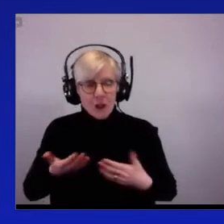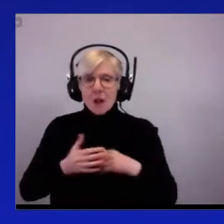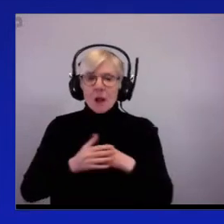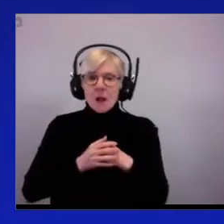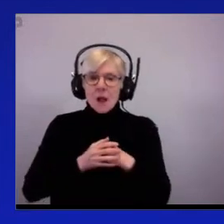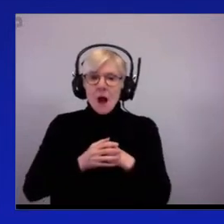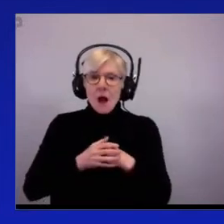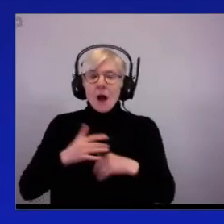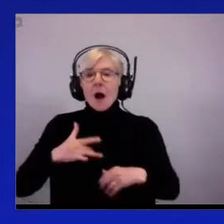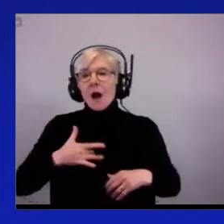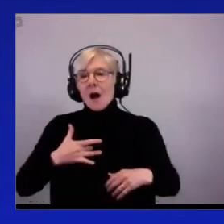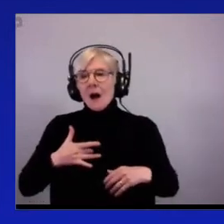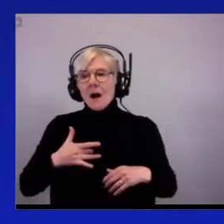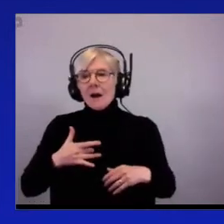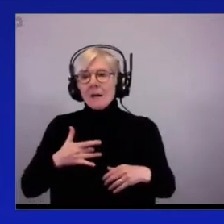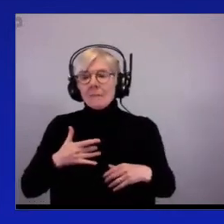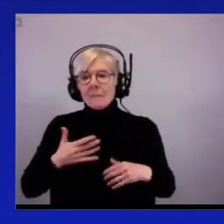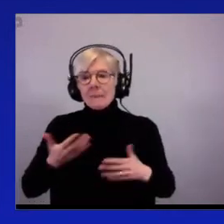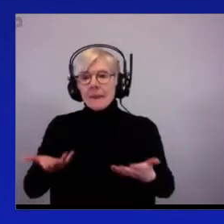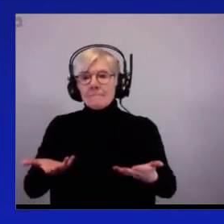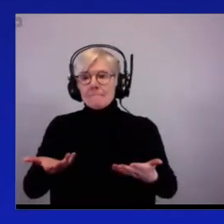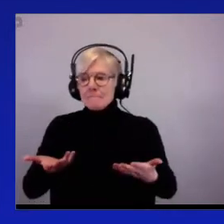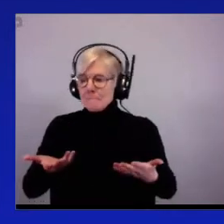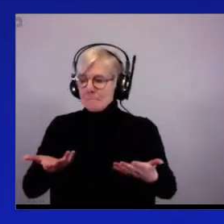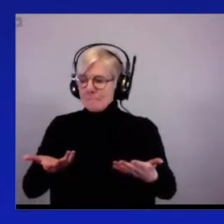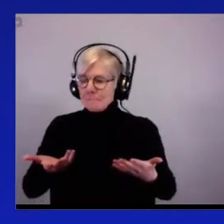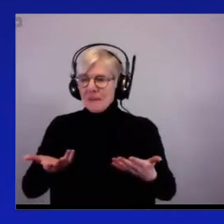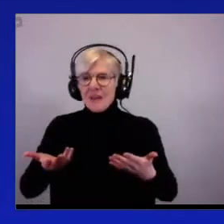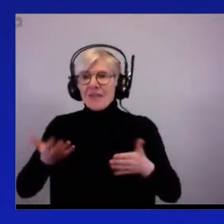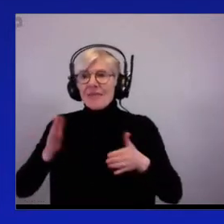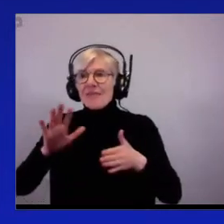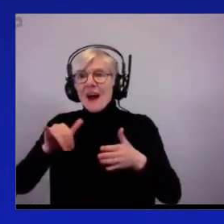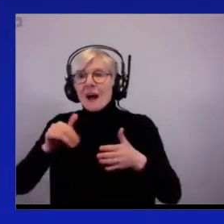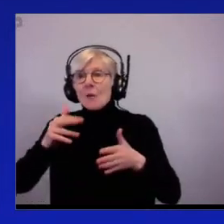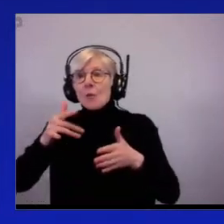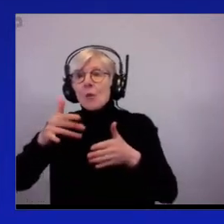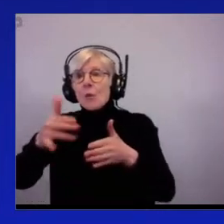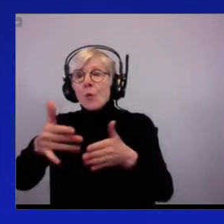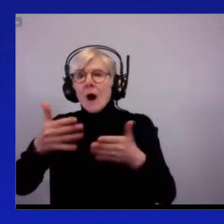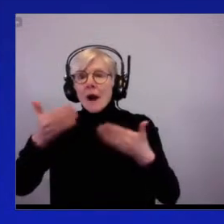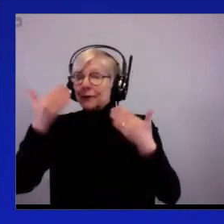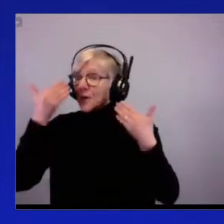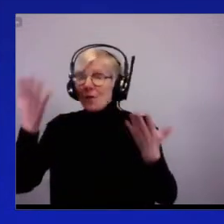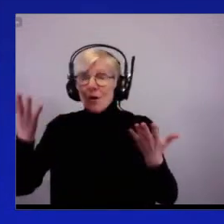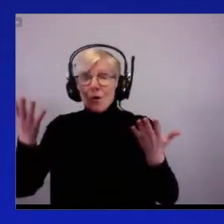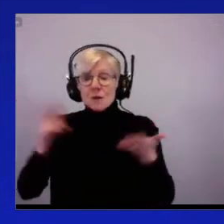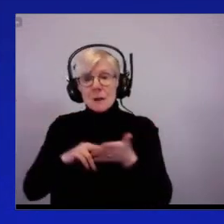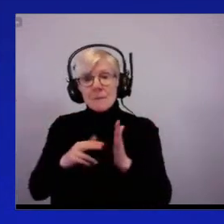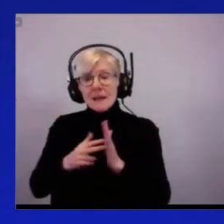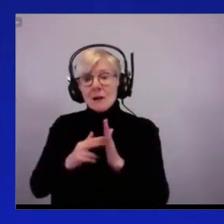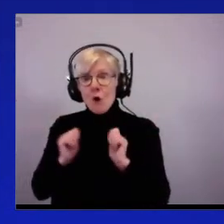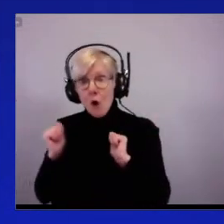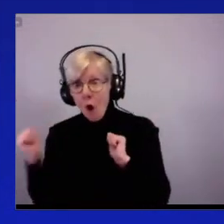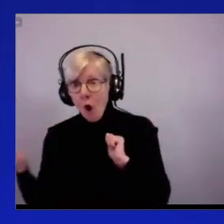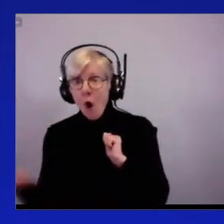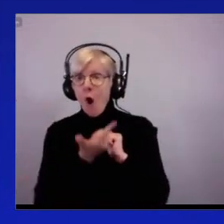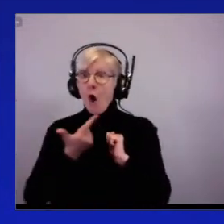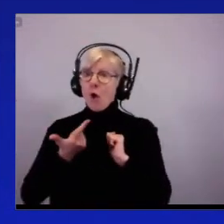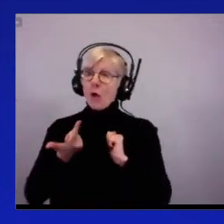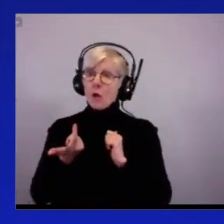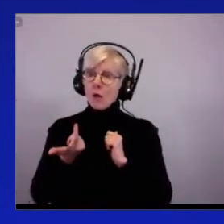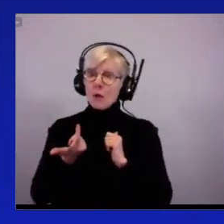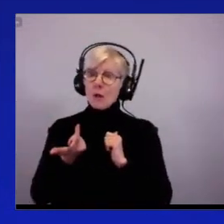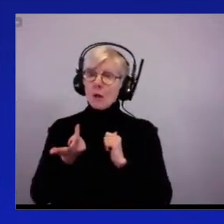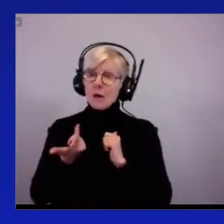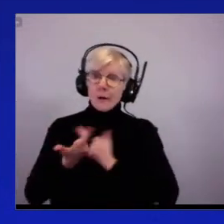I think I don't really understand exactly where that line is. Is it herd immunity? I was really encouraged by